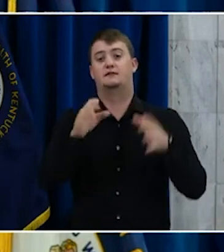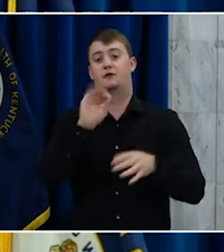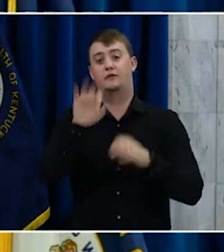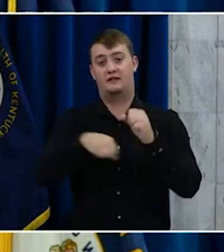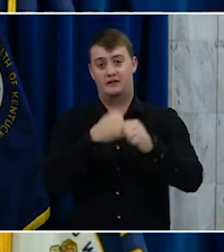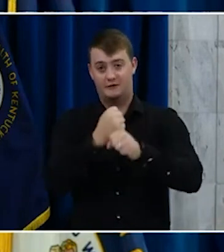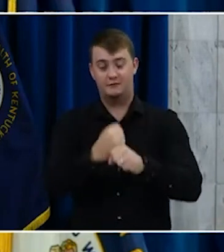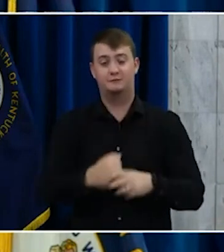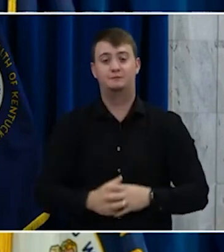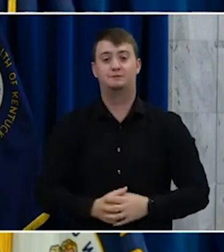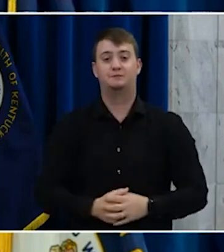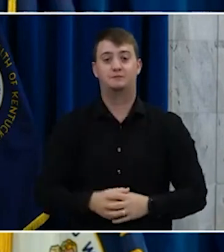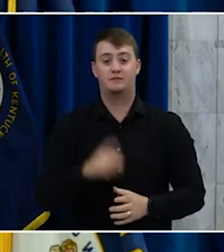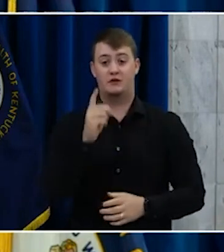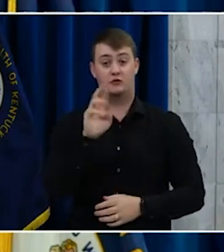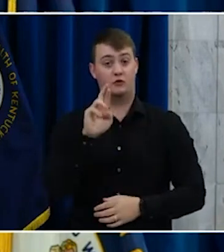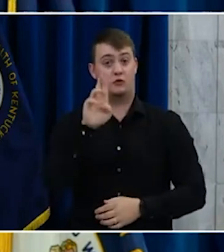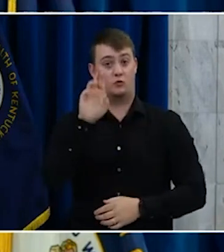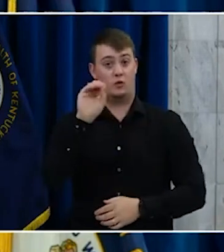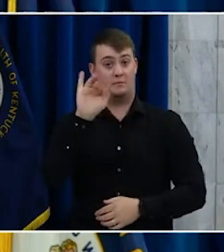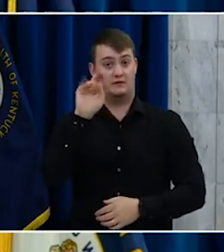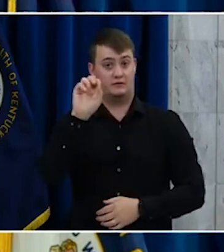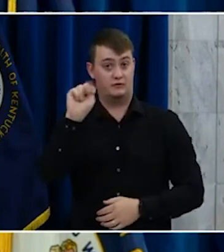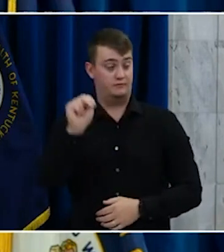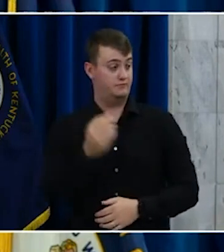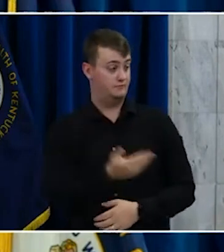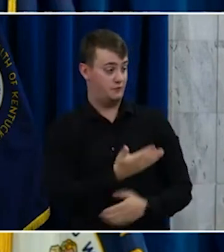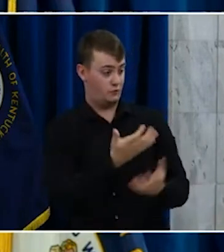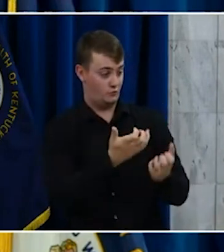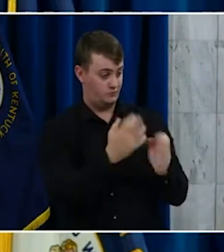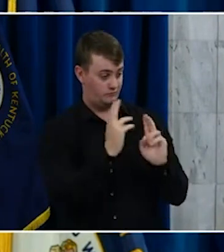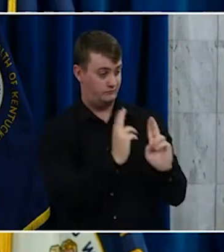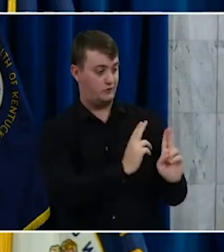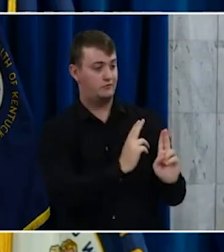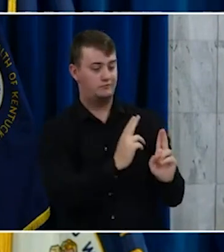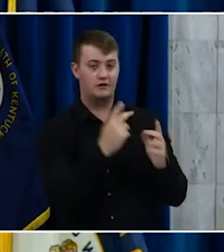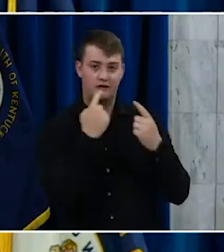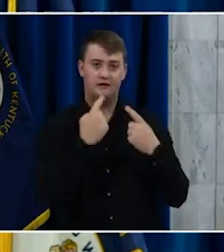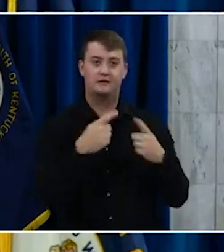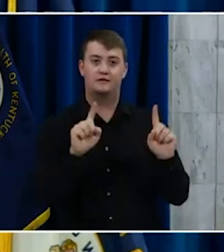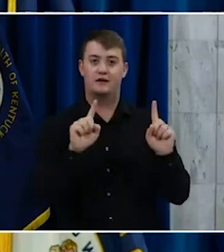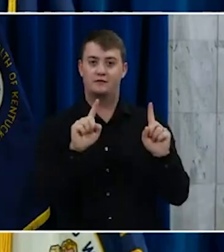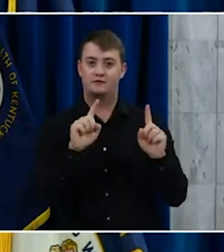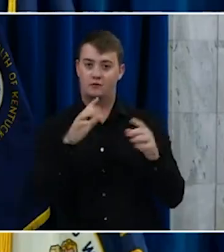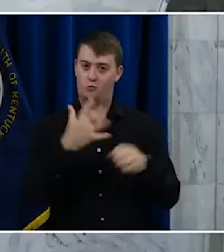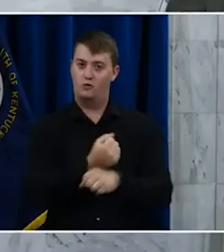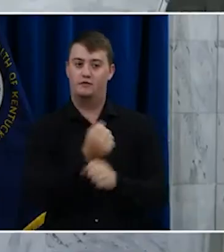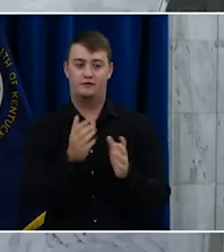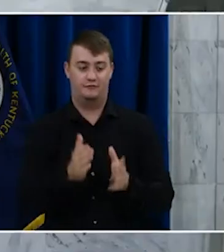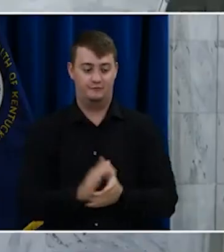Year. Dr. Robinson, would you like to do the honors and announce our overall winner?